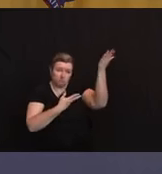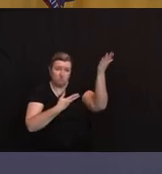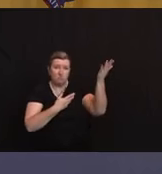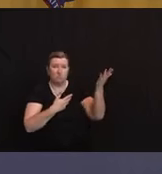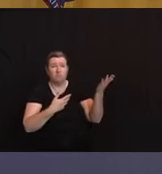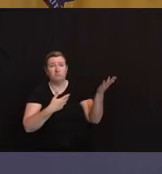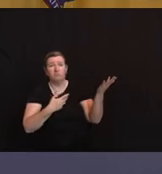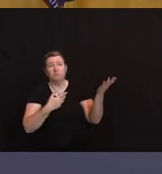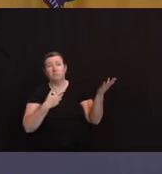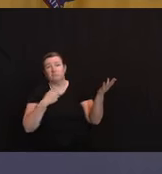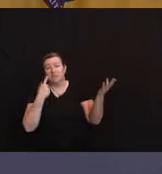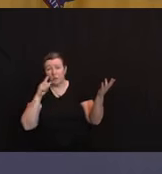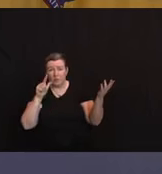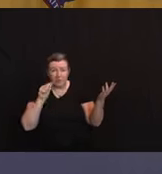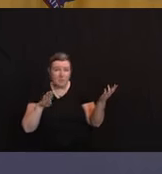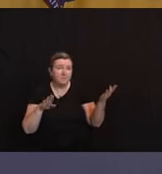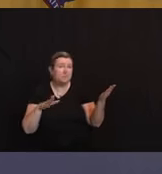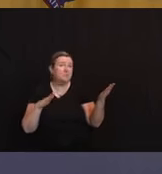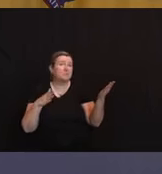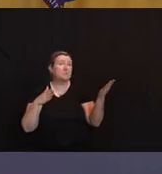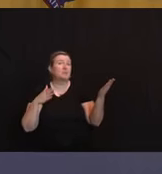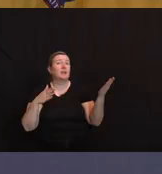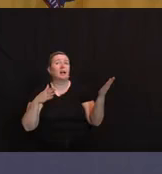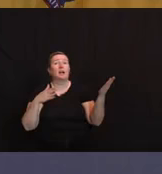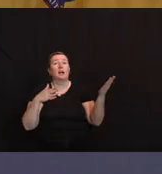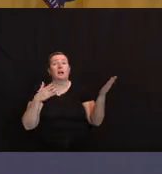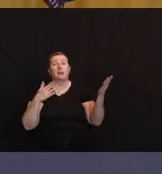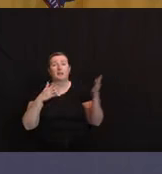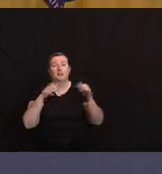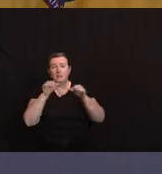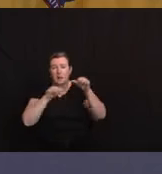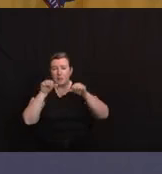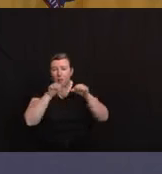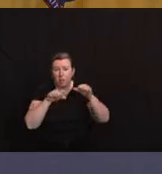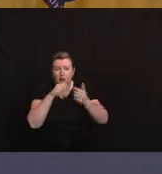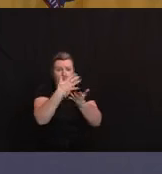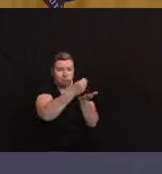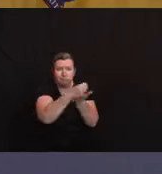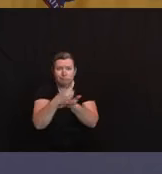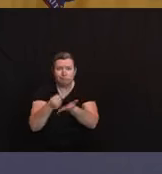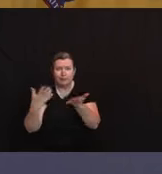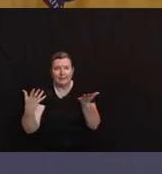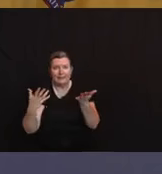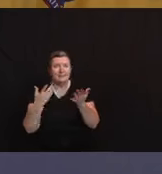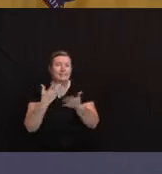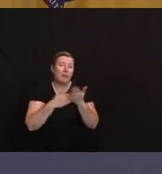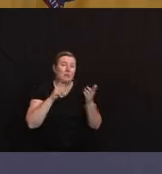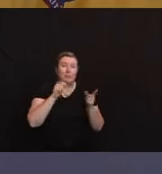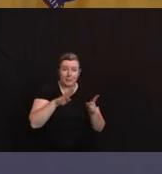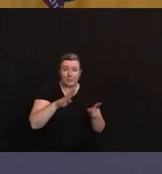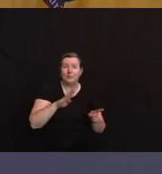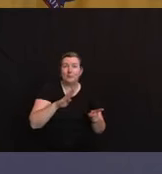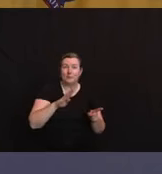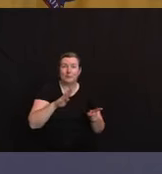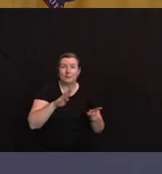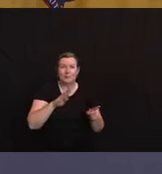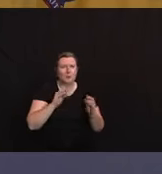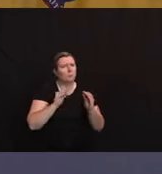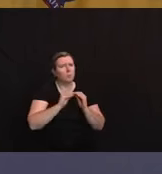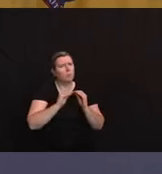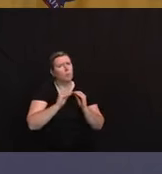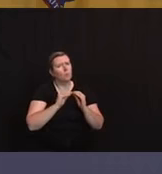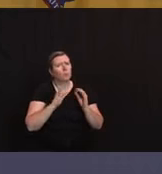labs, some labs are, you heard Judy give a range, some of these labs have been able to keep the turnaround at a